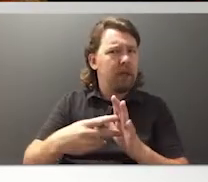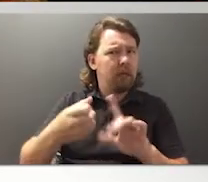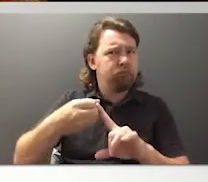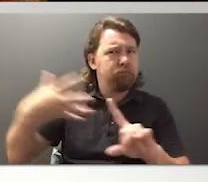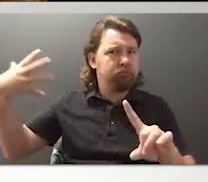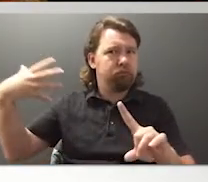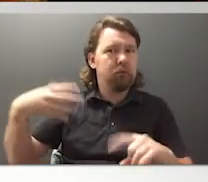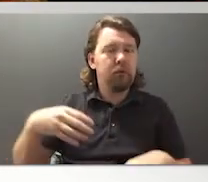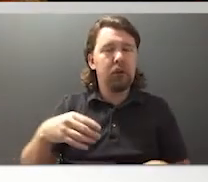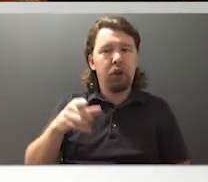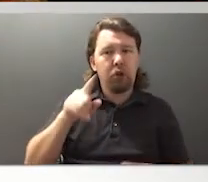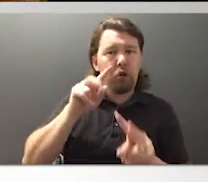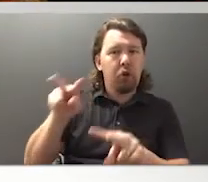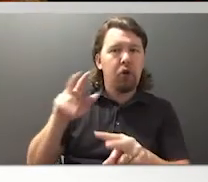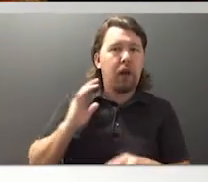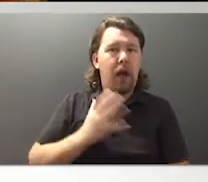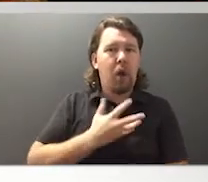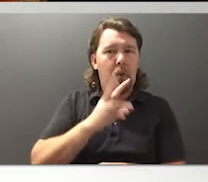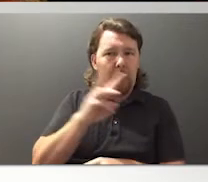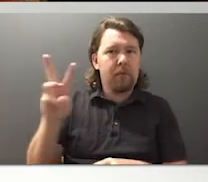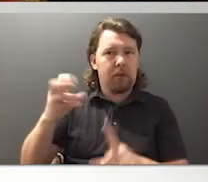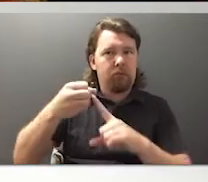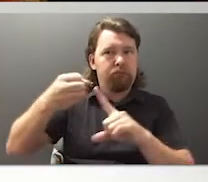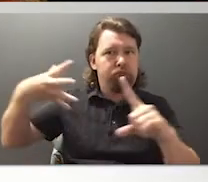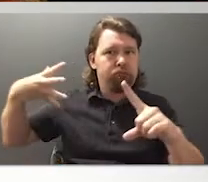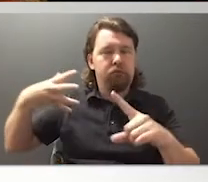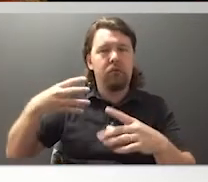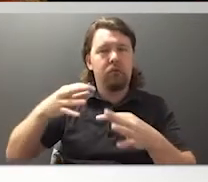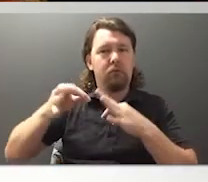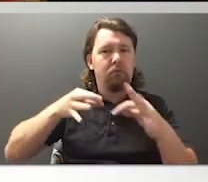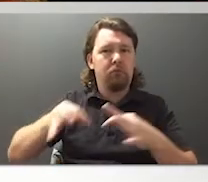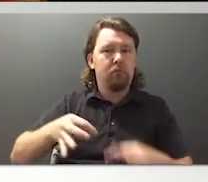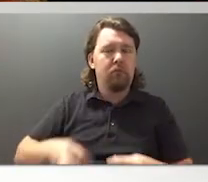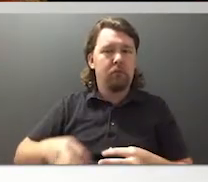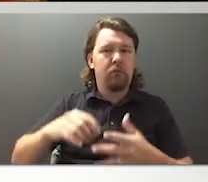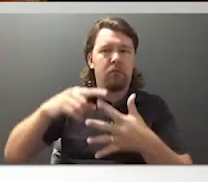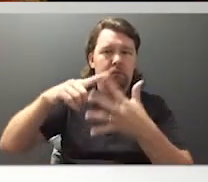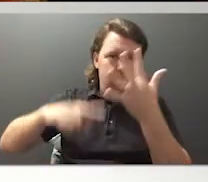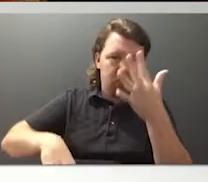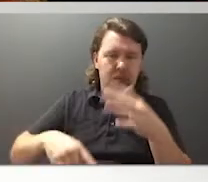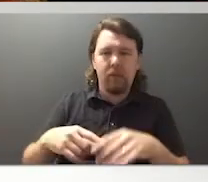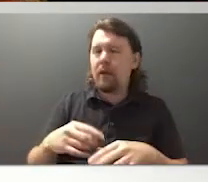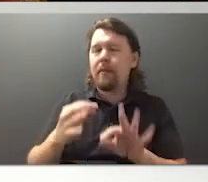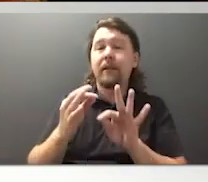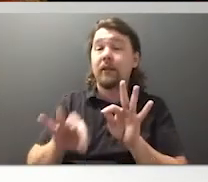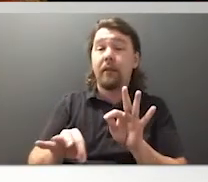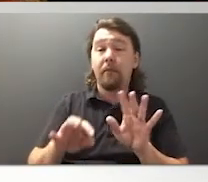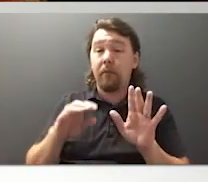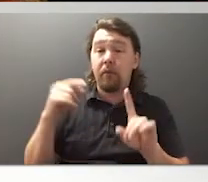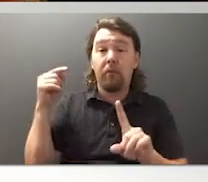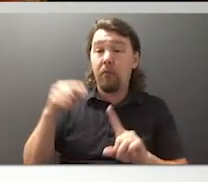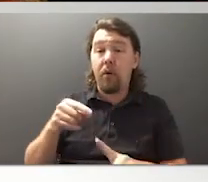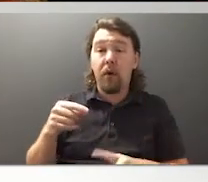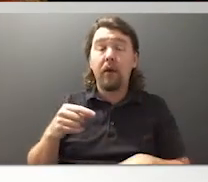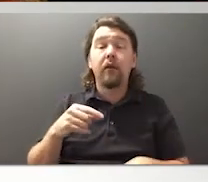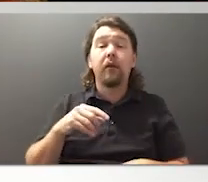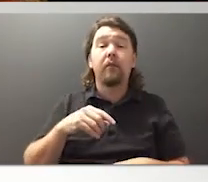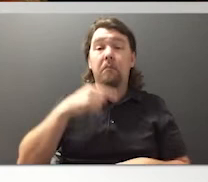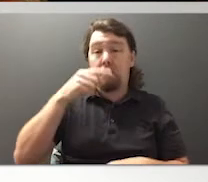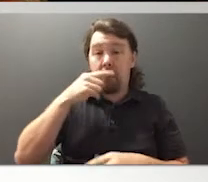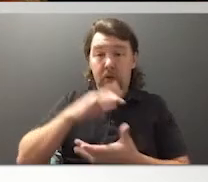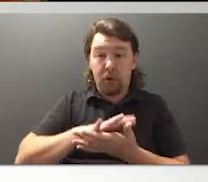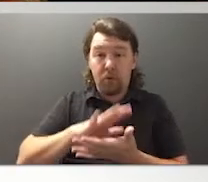constitutes bullying. But basically, the process is very simple. If a family is in a public school and their child is being